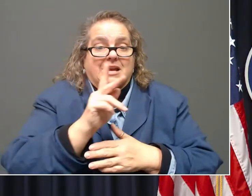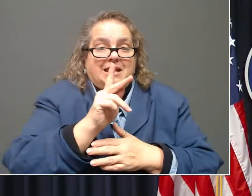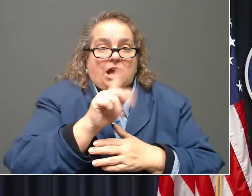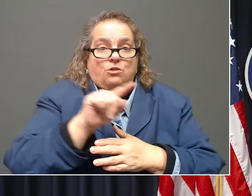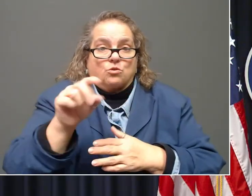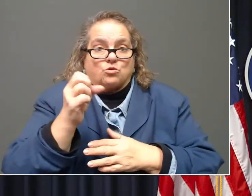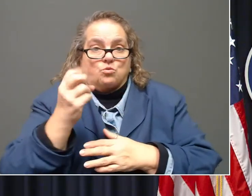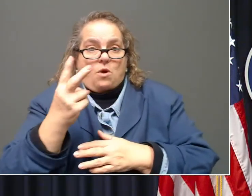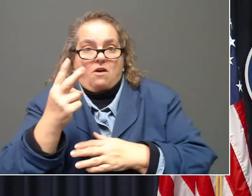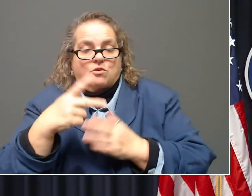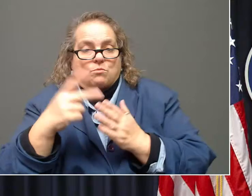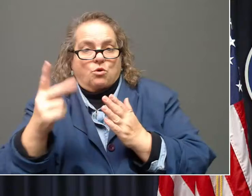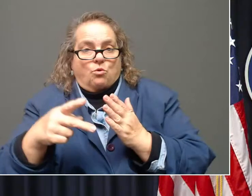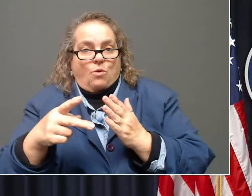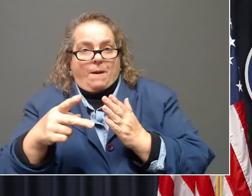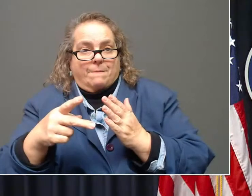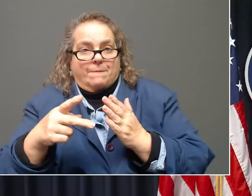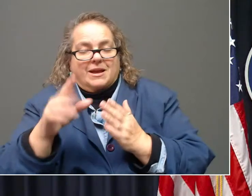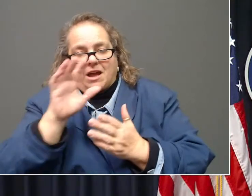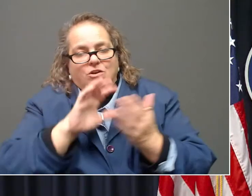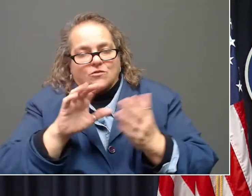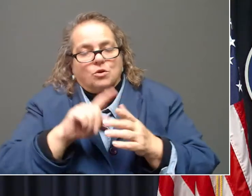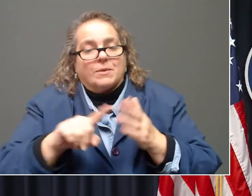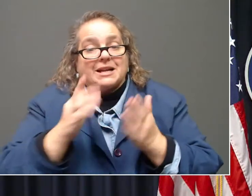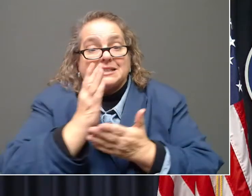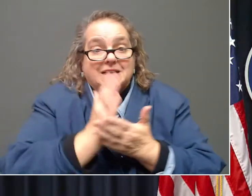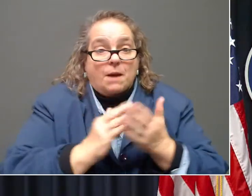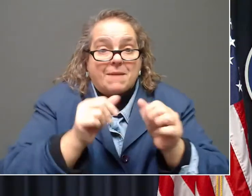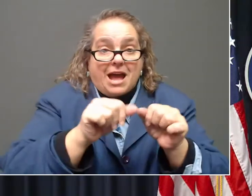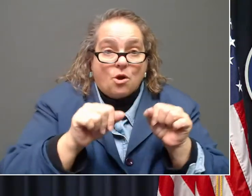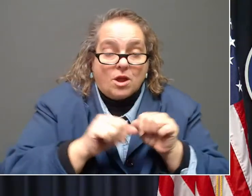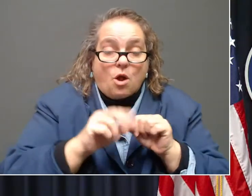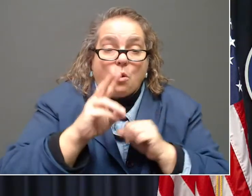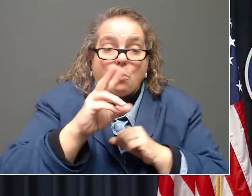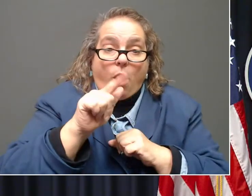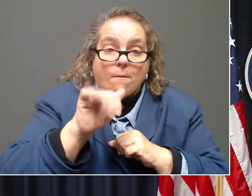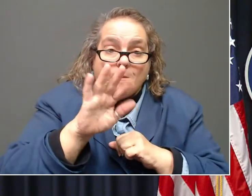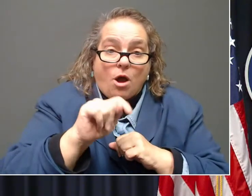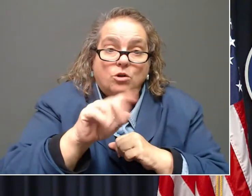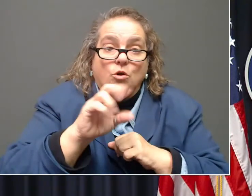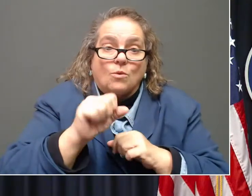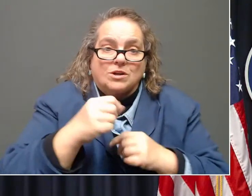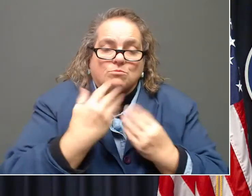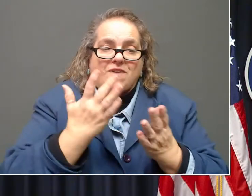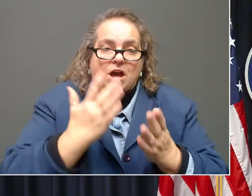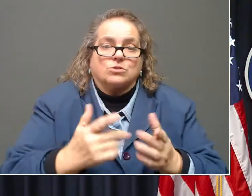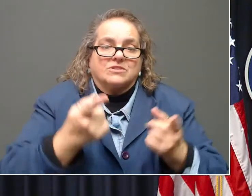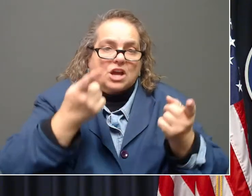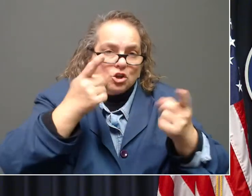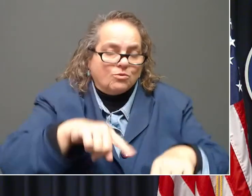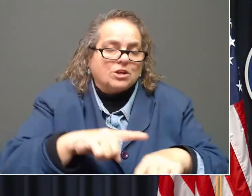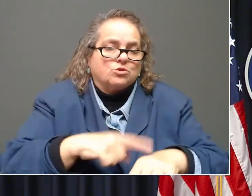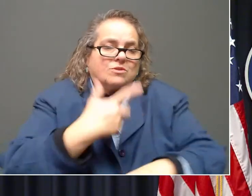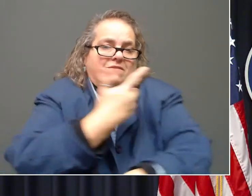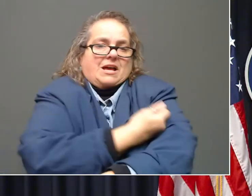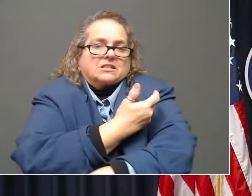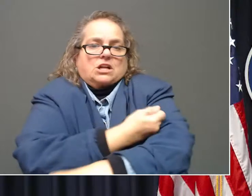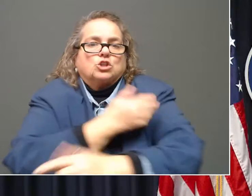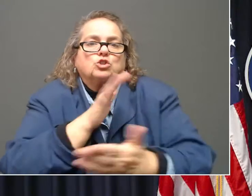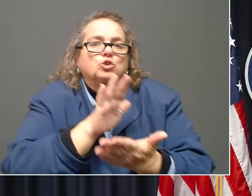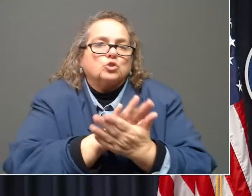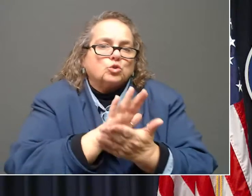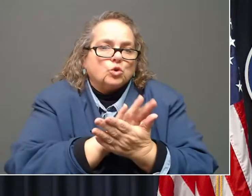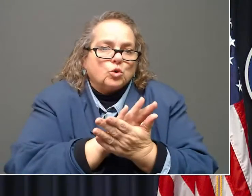and centers for children and adult with disabilities, but we'll get you a full rundown of that at the beginning of next week